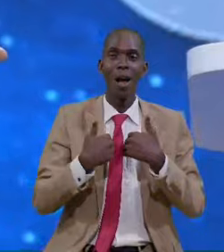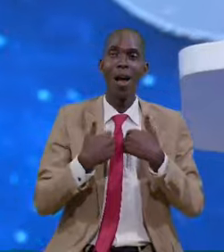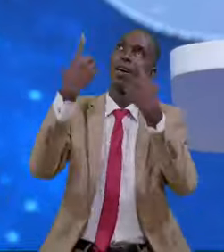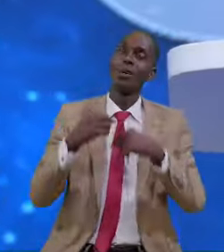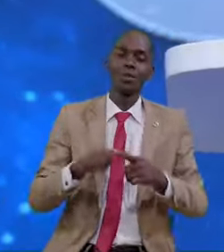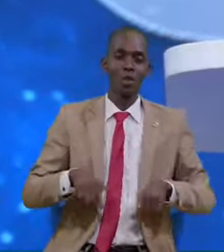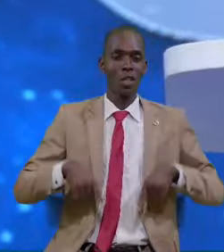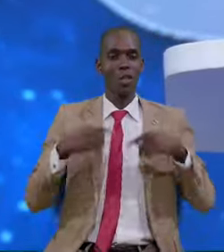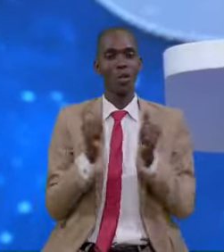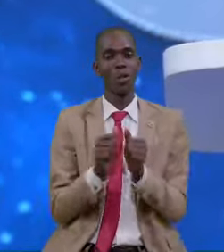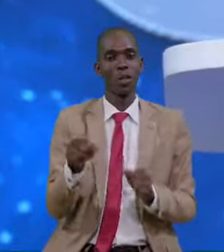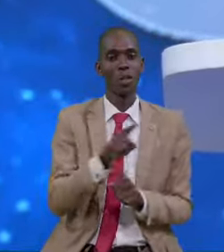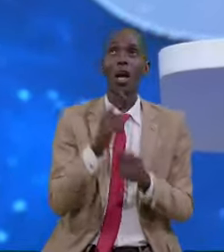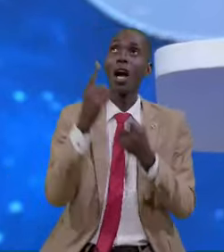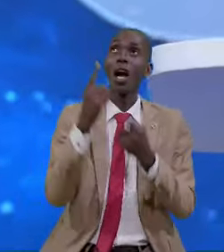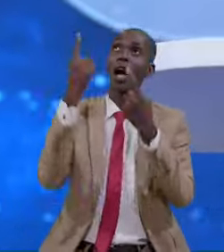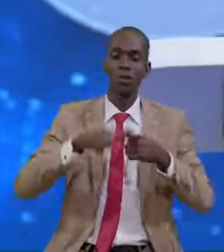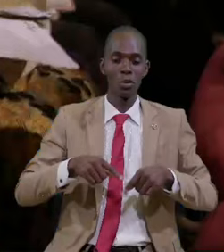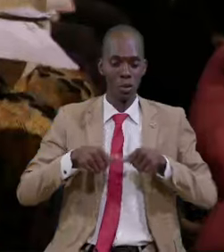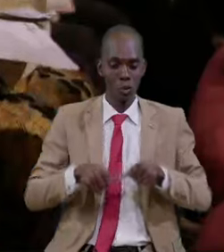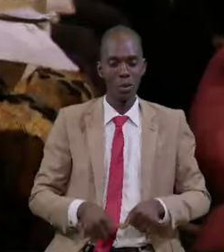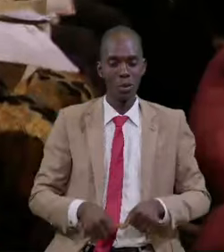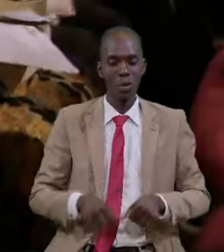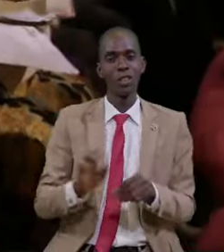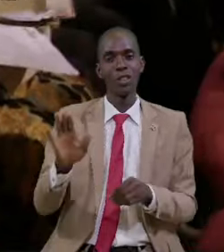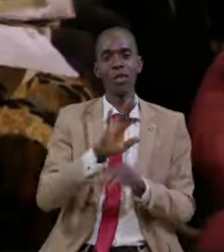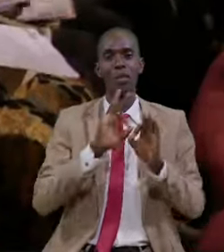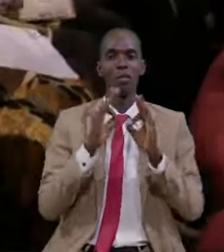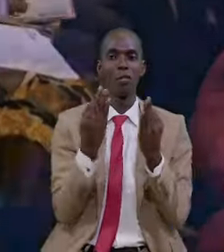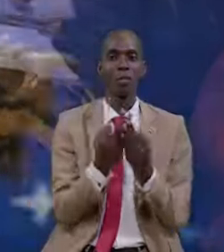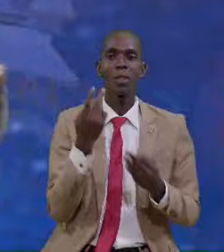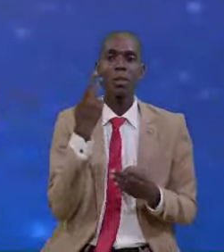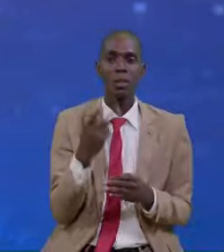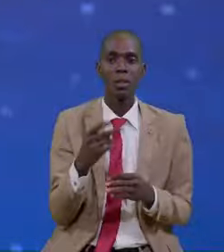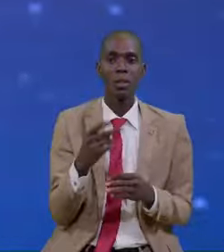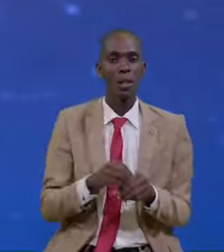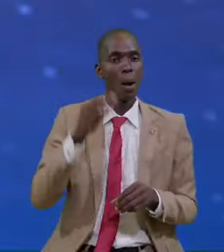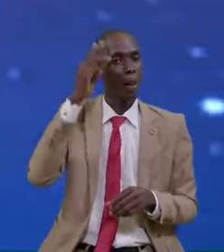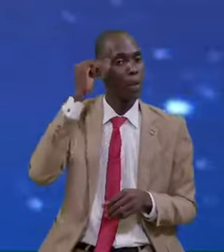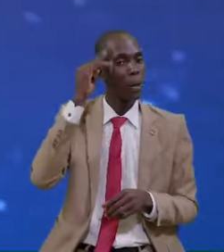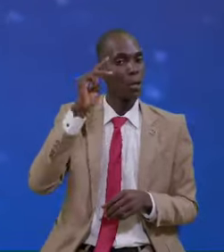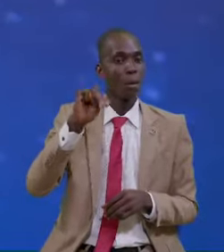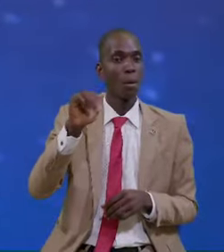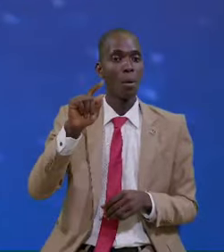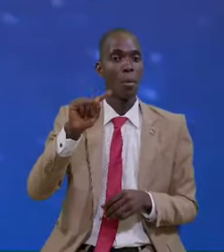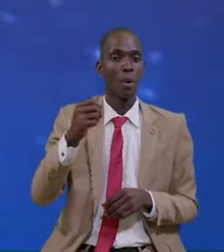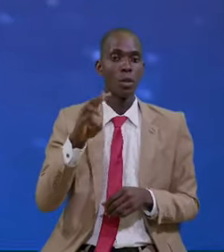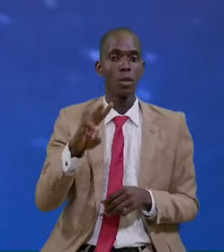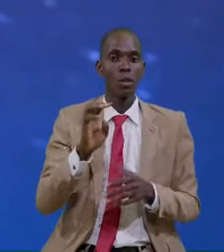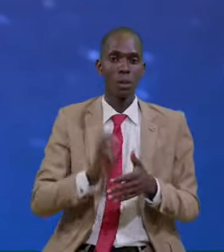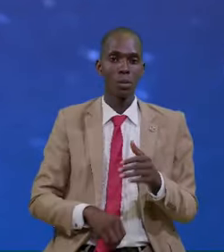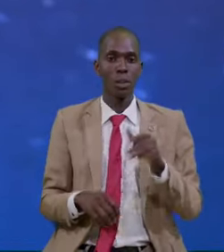has come to abide in your family. Look at that verse 23 of Matthew chapter 1 again. It tells